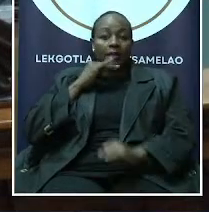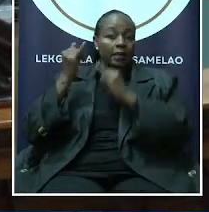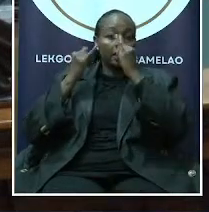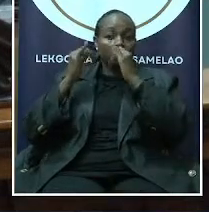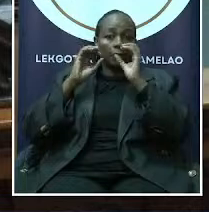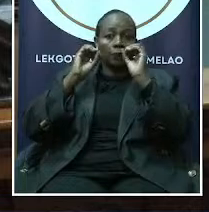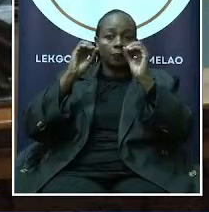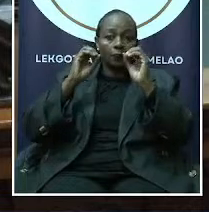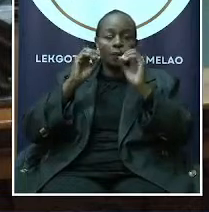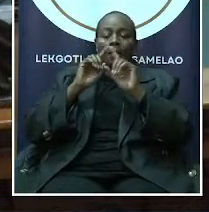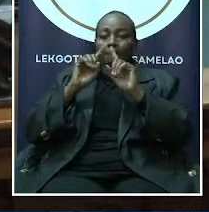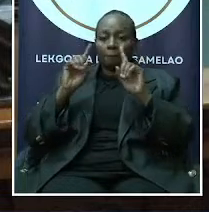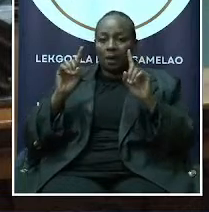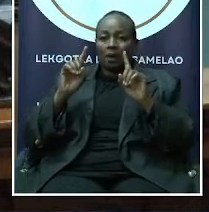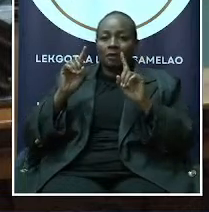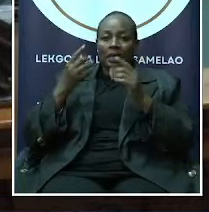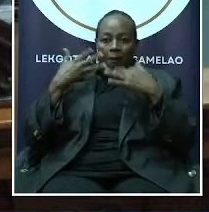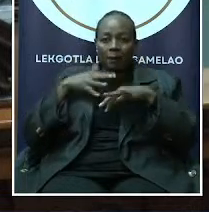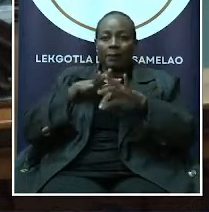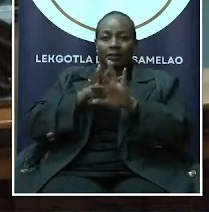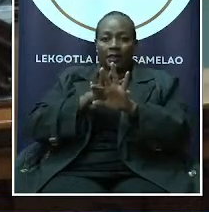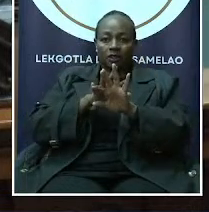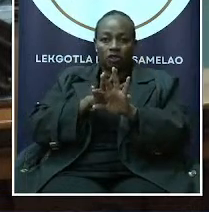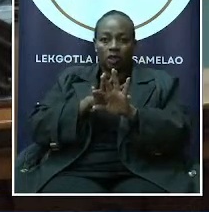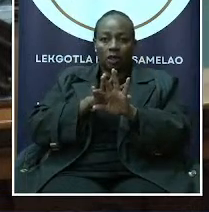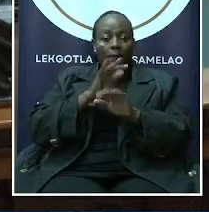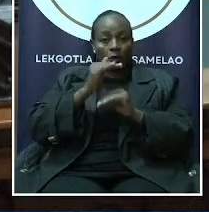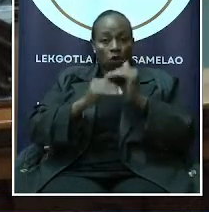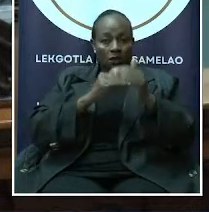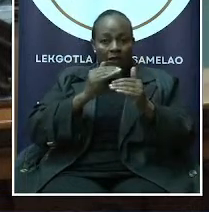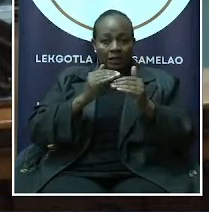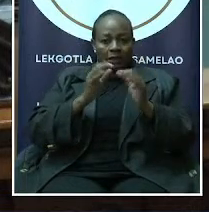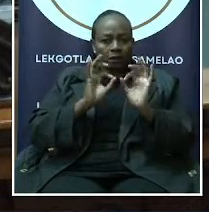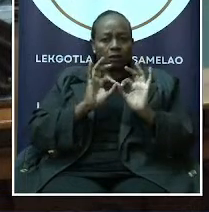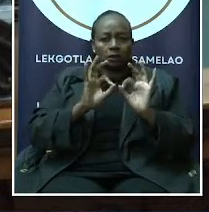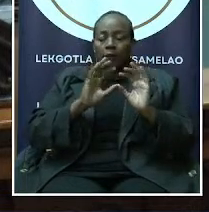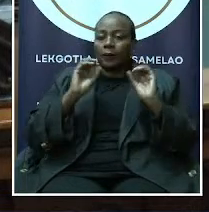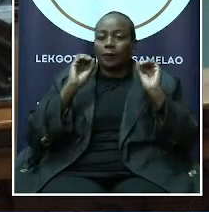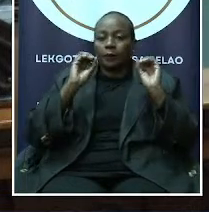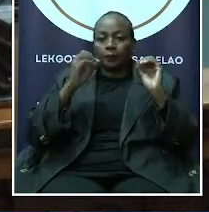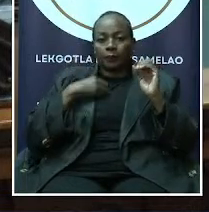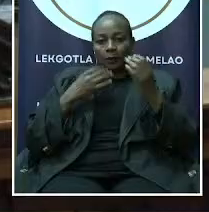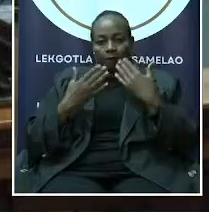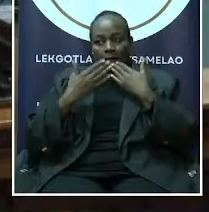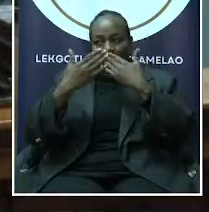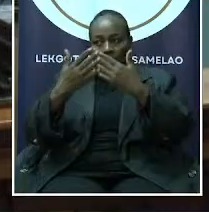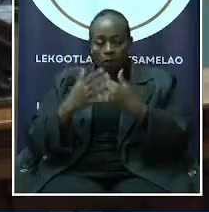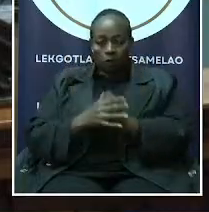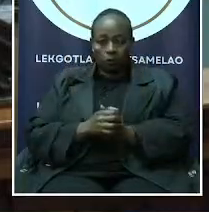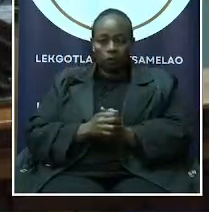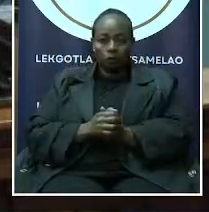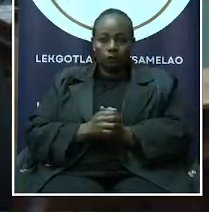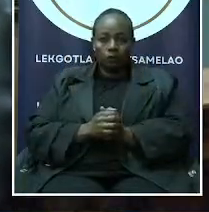We just don't have the implementation procedures in place. Thank you.